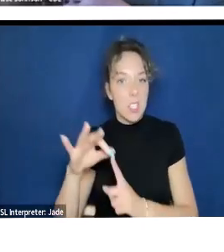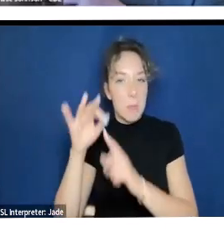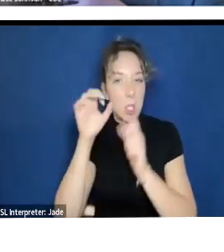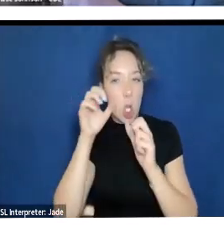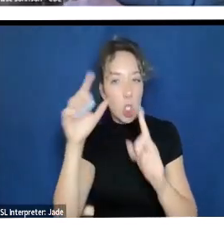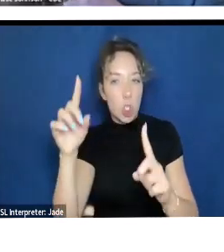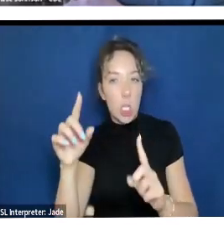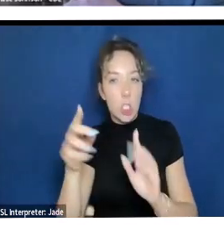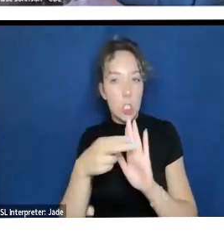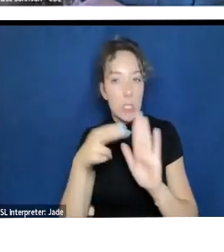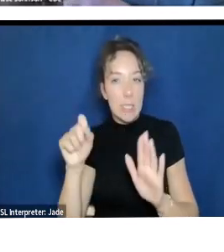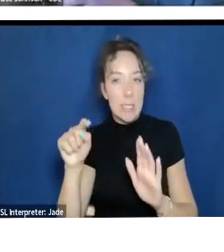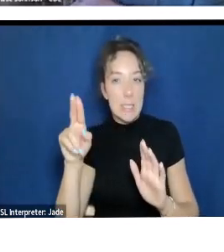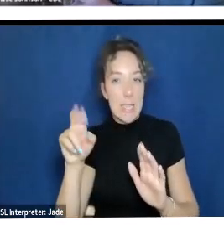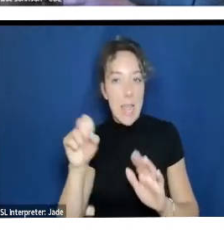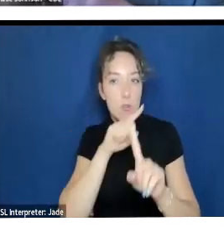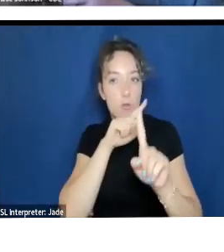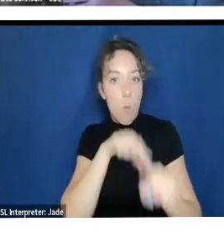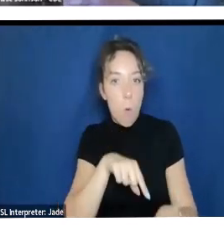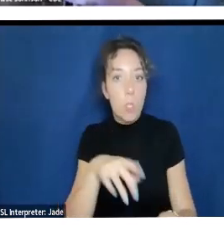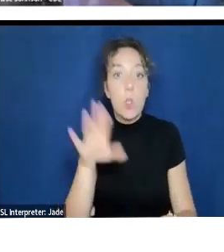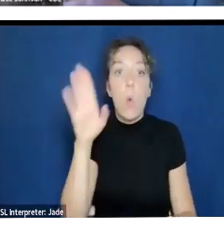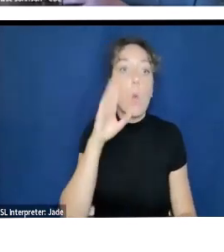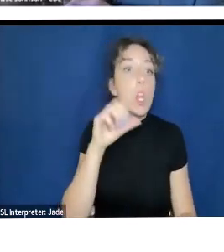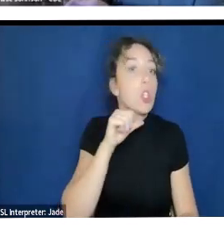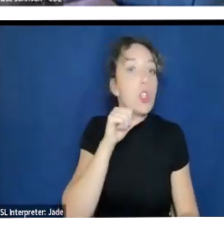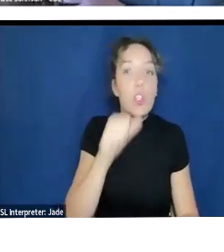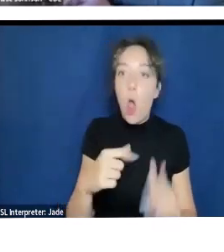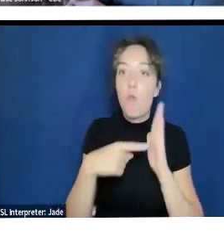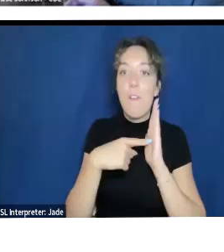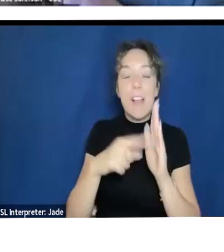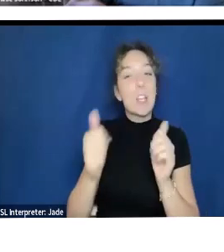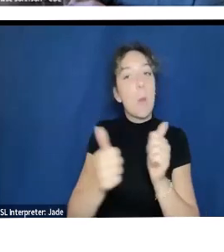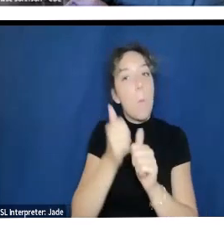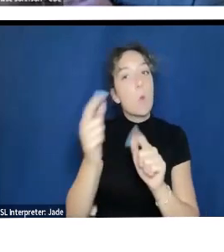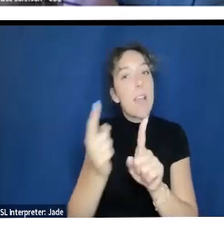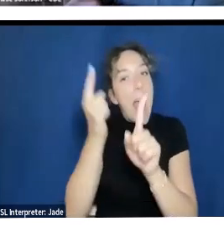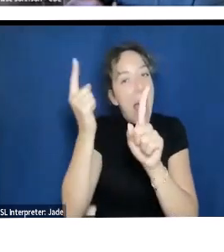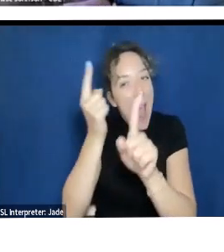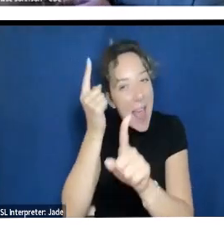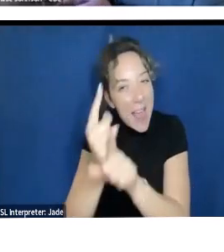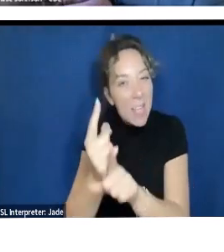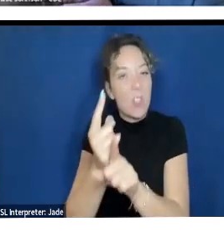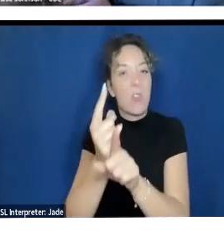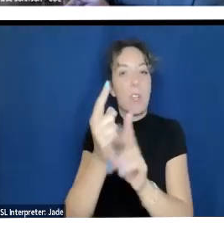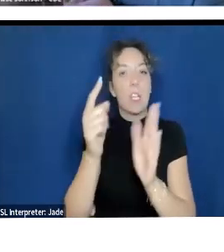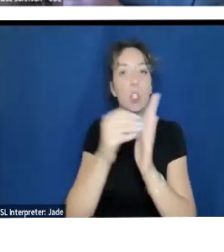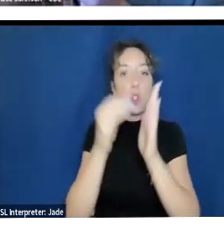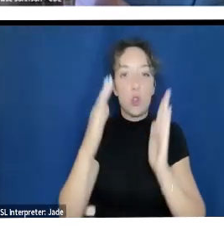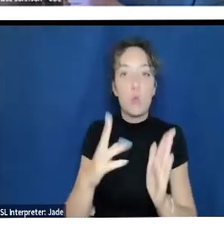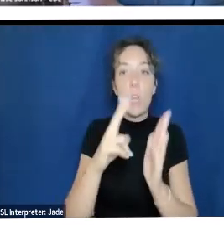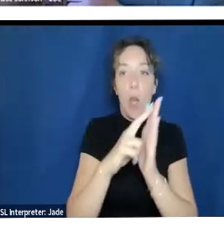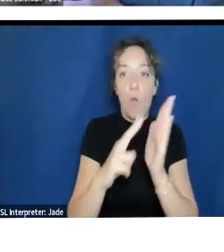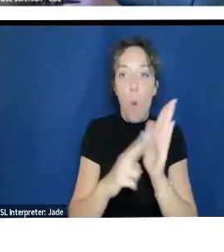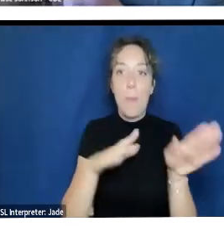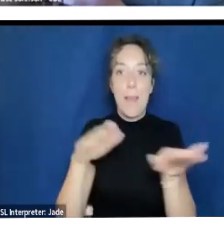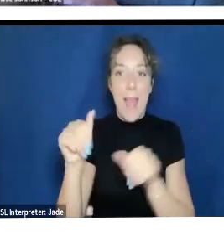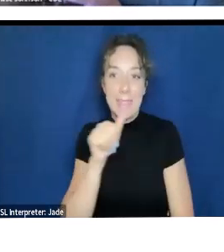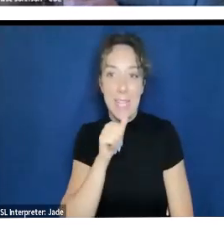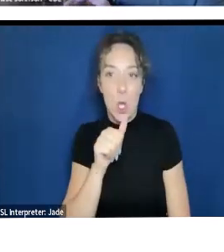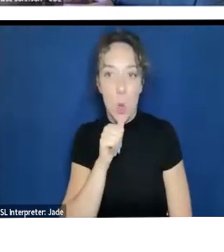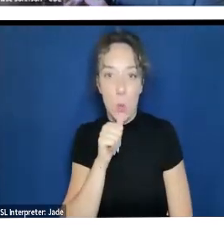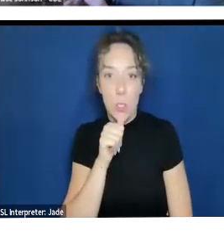education status reports, will not reflect the most accurate student enrollment exit codes.